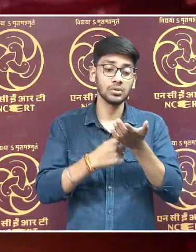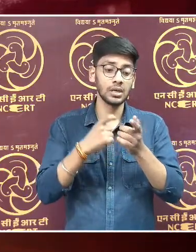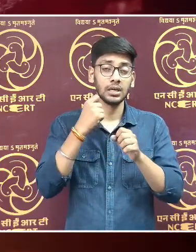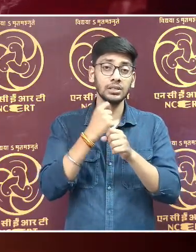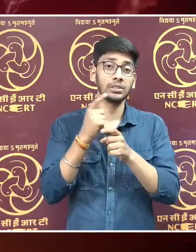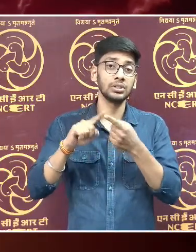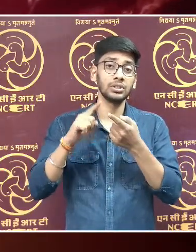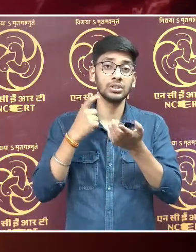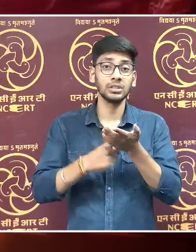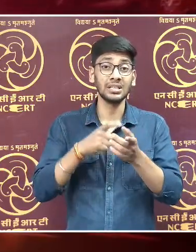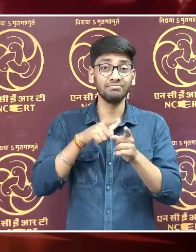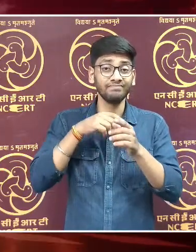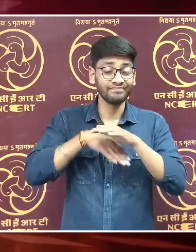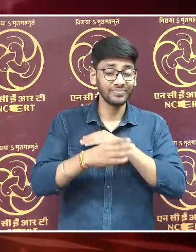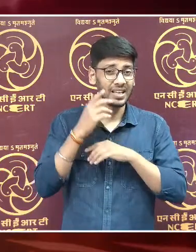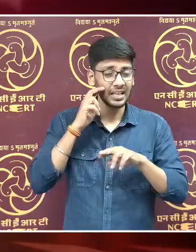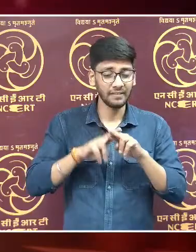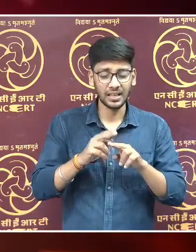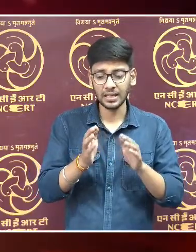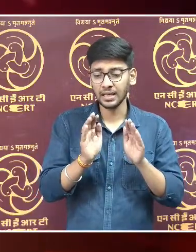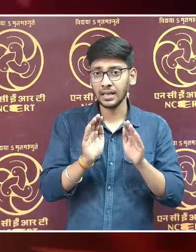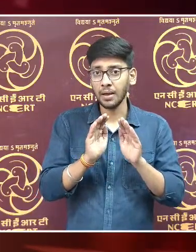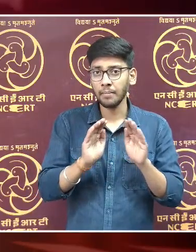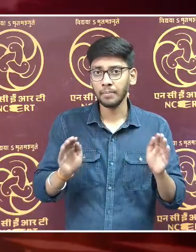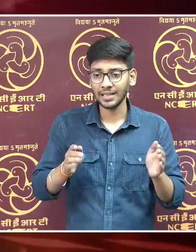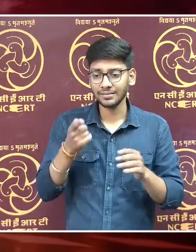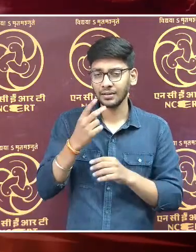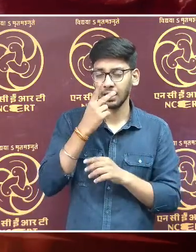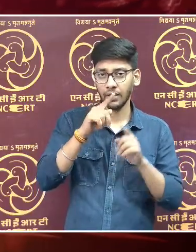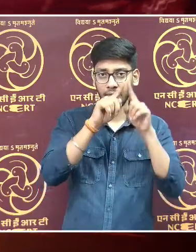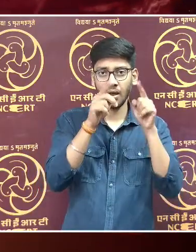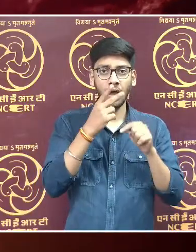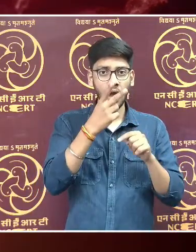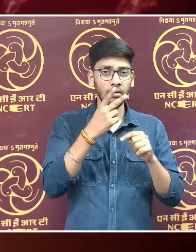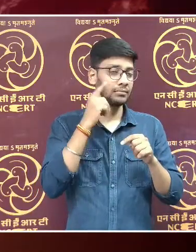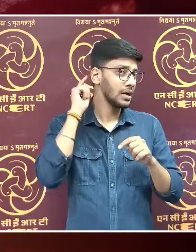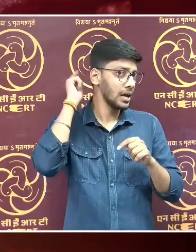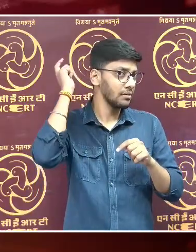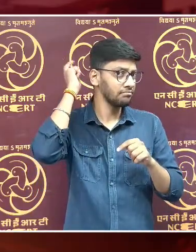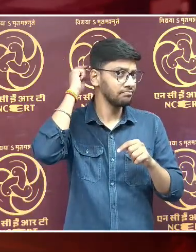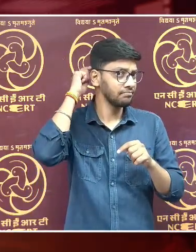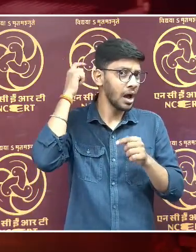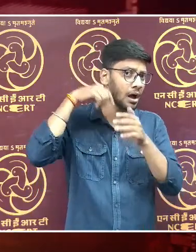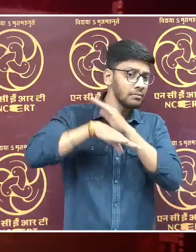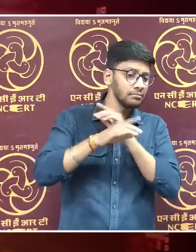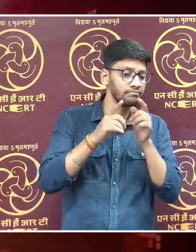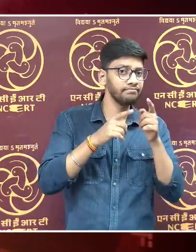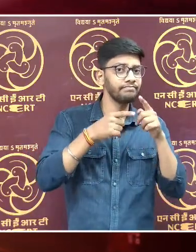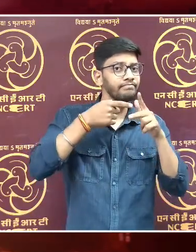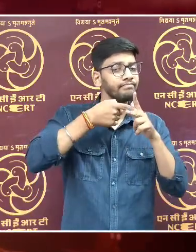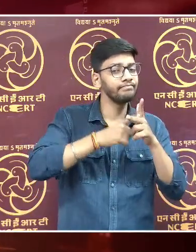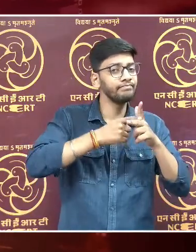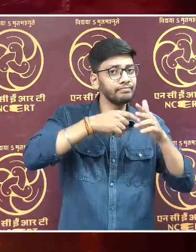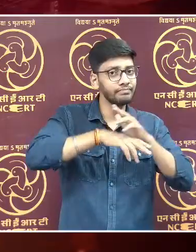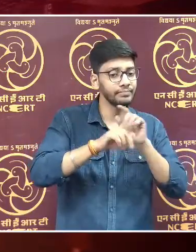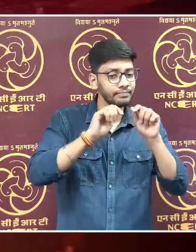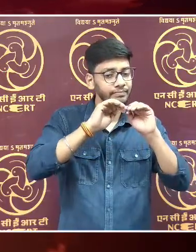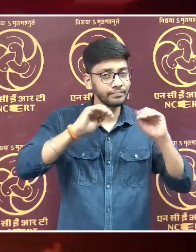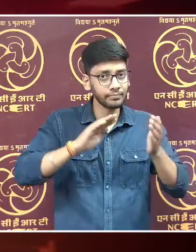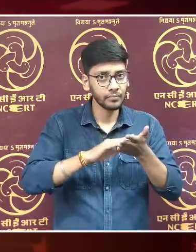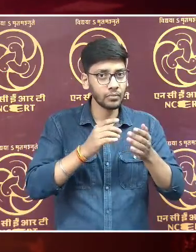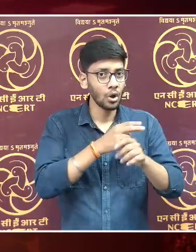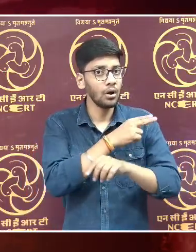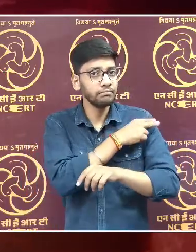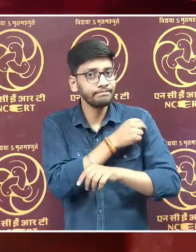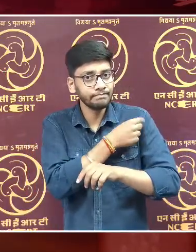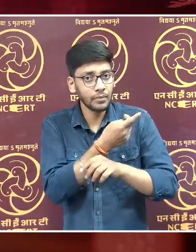fitting it. As you can see here, the child is wearing a cochlear implant. Like some parts are externally fitted, some part are internally fitted, and then we